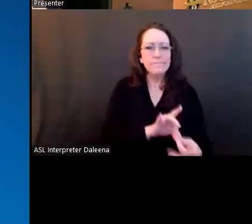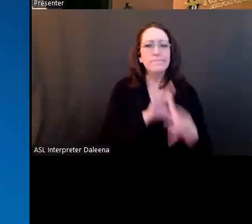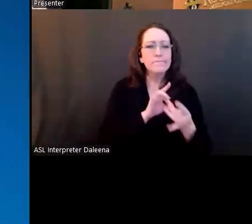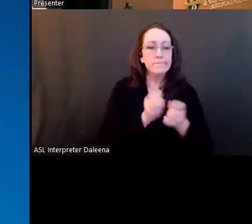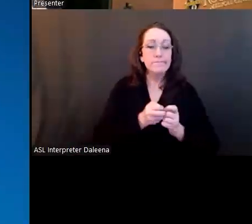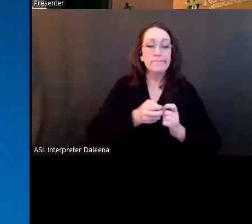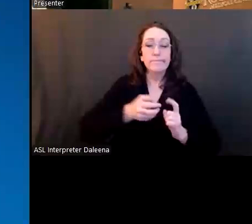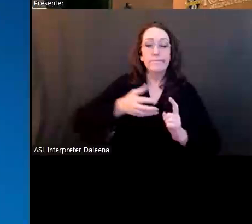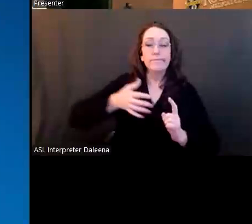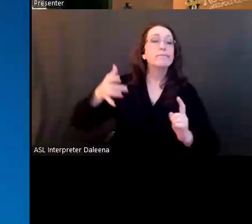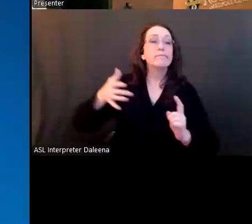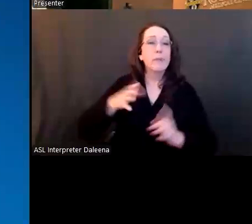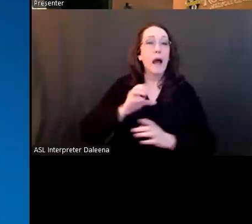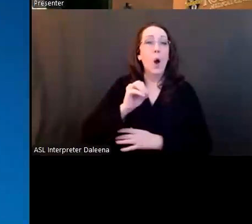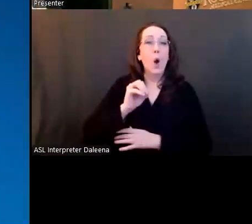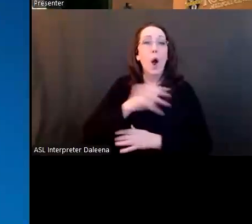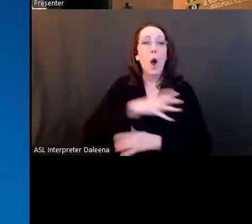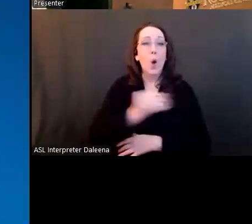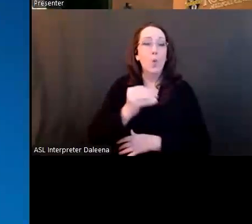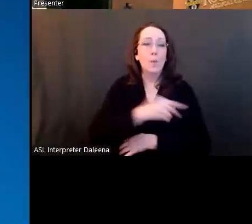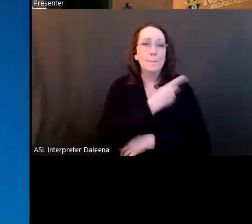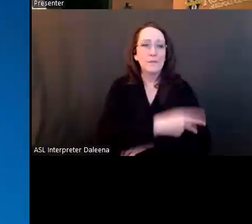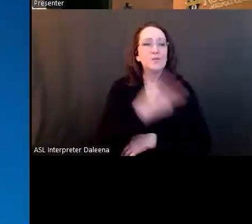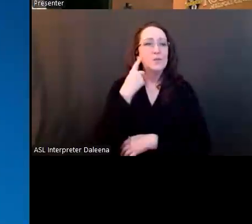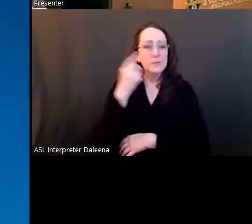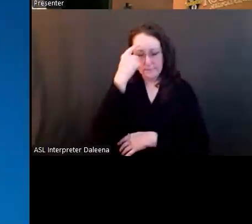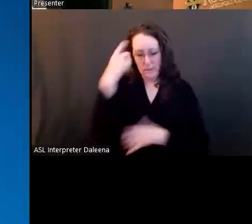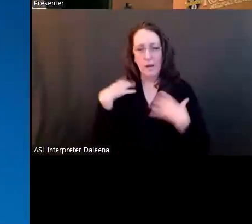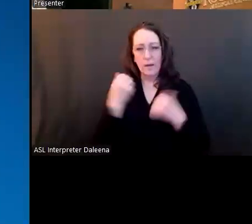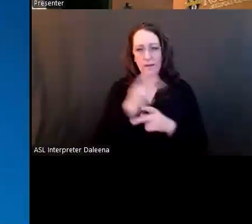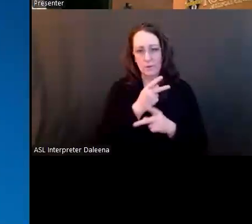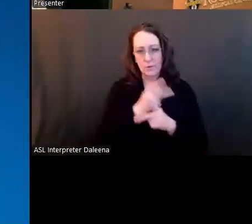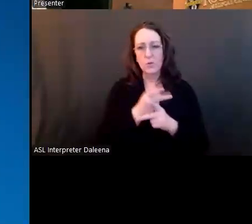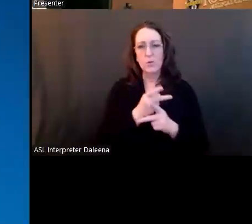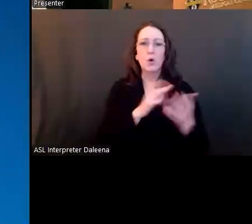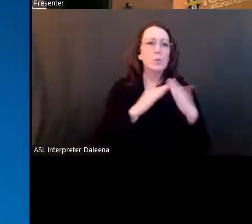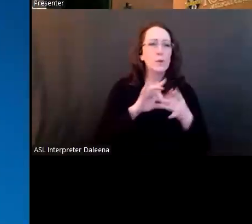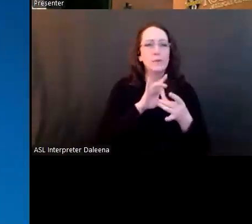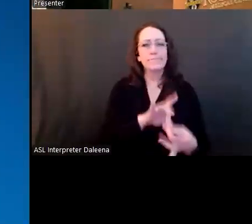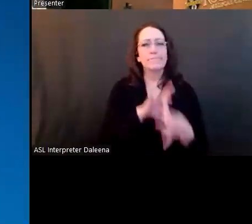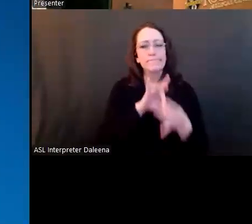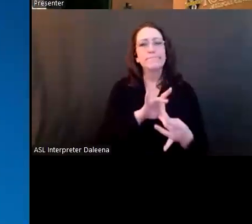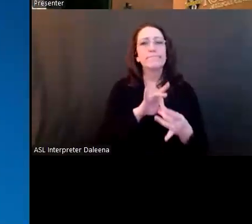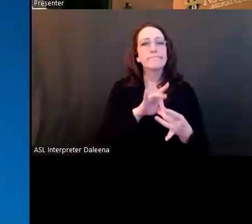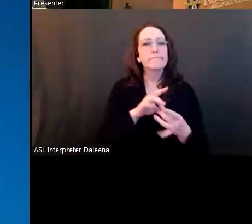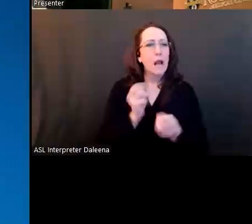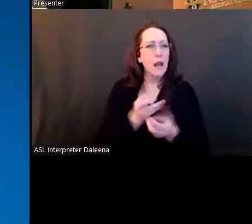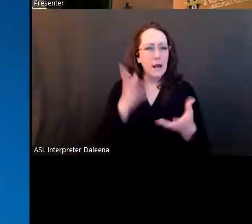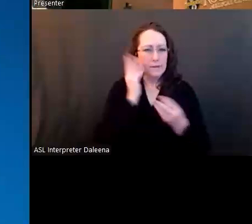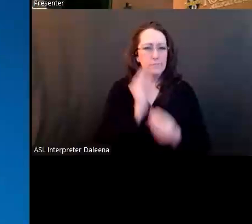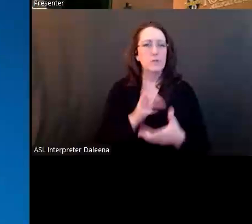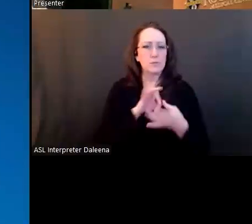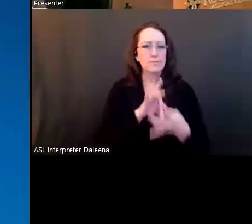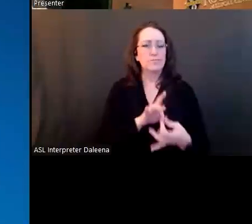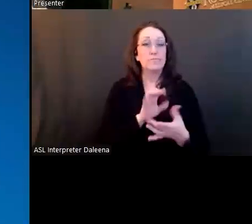horizons of outpatient mental health care. Community ties, you will hear a whole lot of information about what it